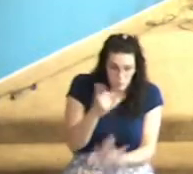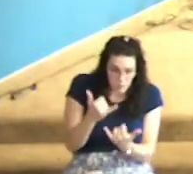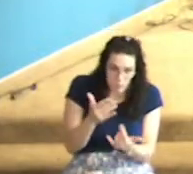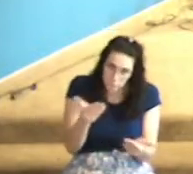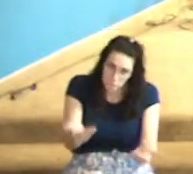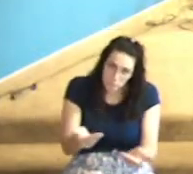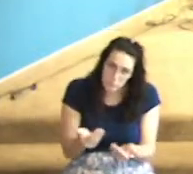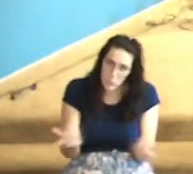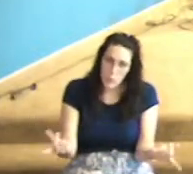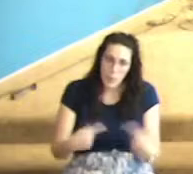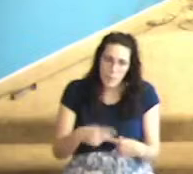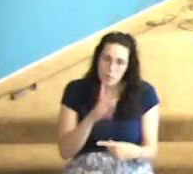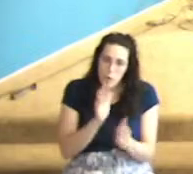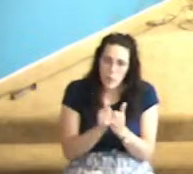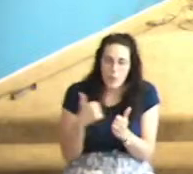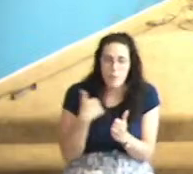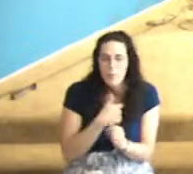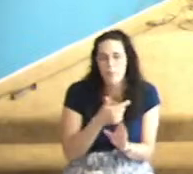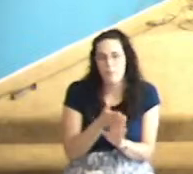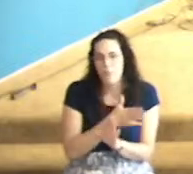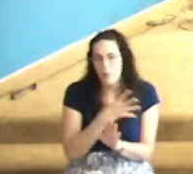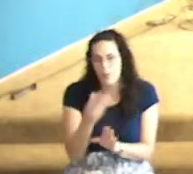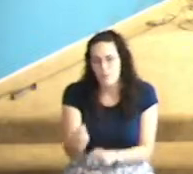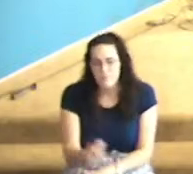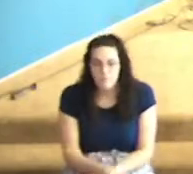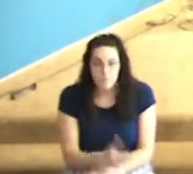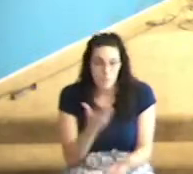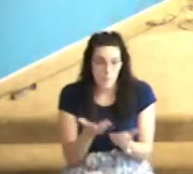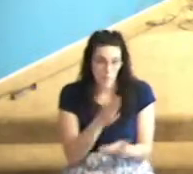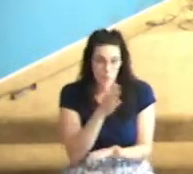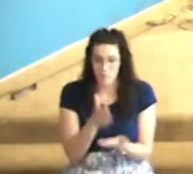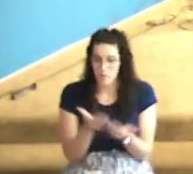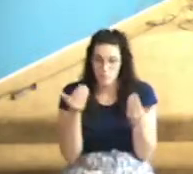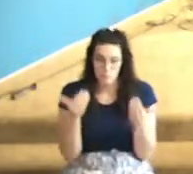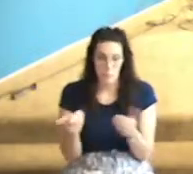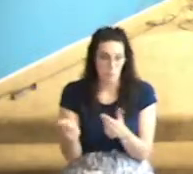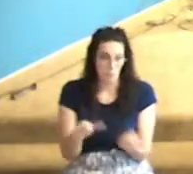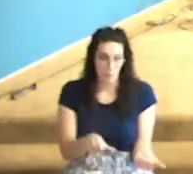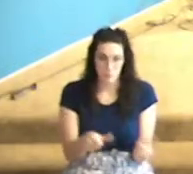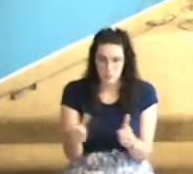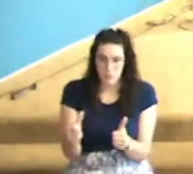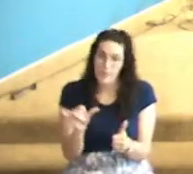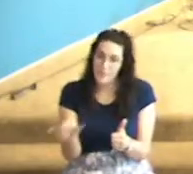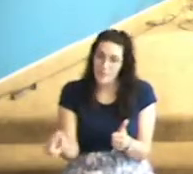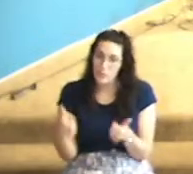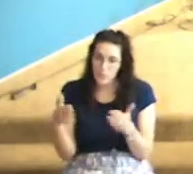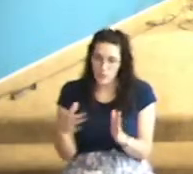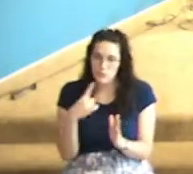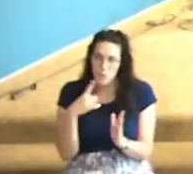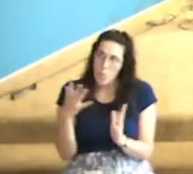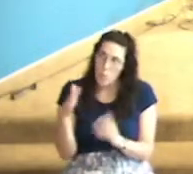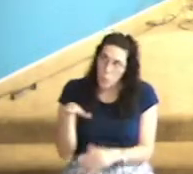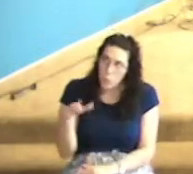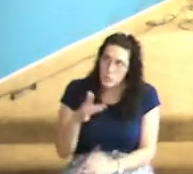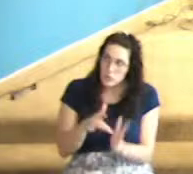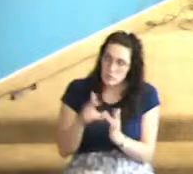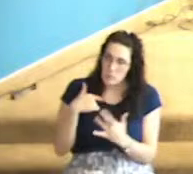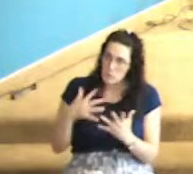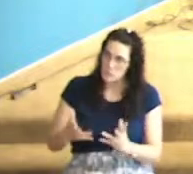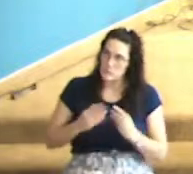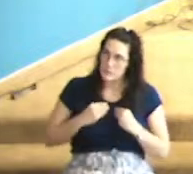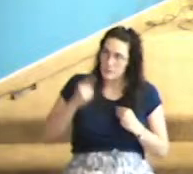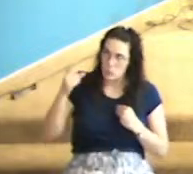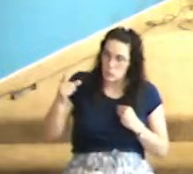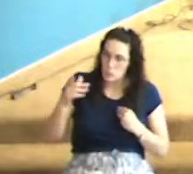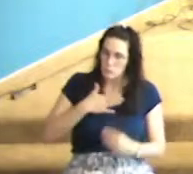to come talk before you leave. And maybe you've never taken that step into baptism. That's another way to say, Jesus, I'm receiving you